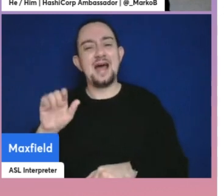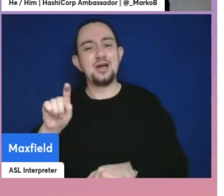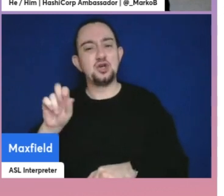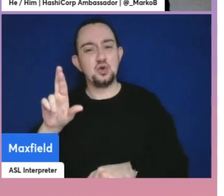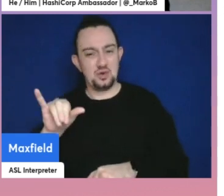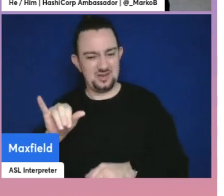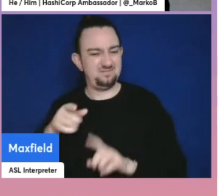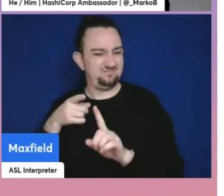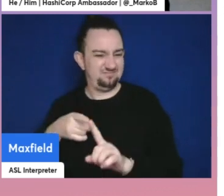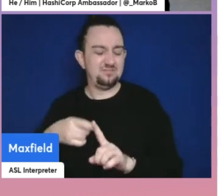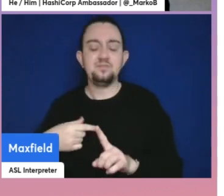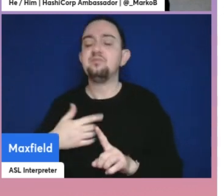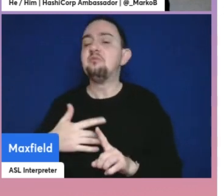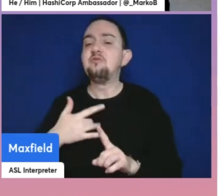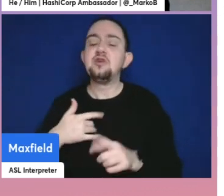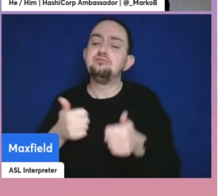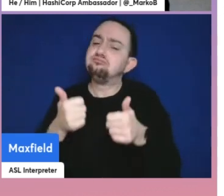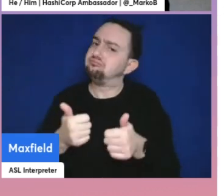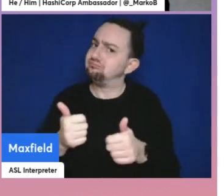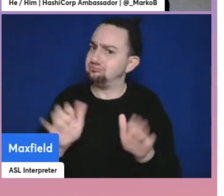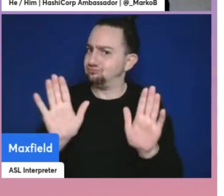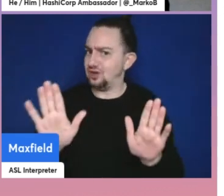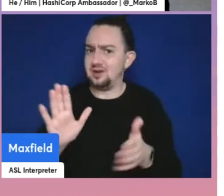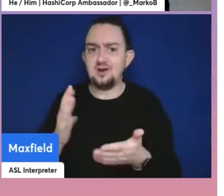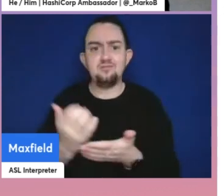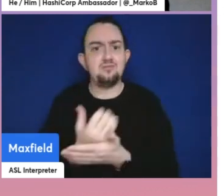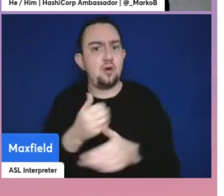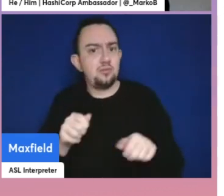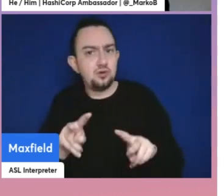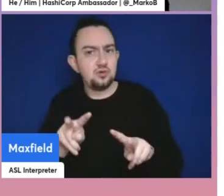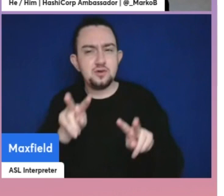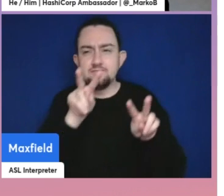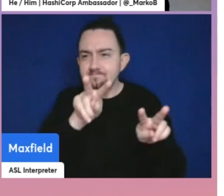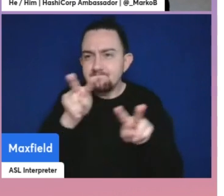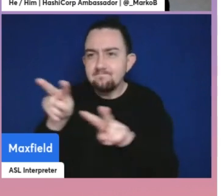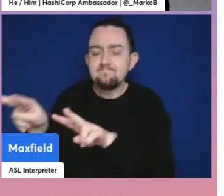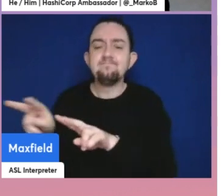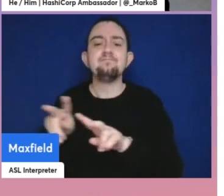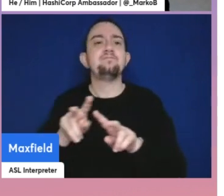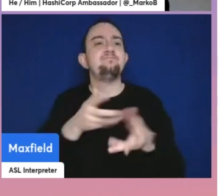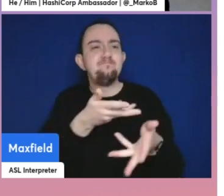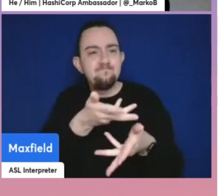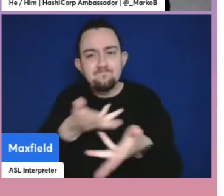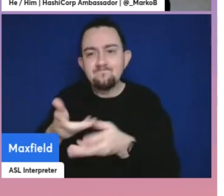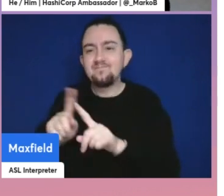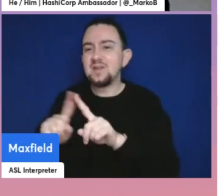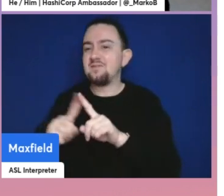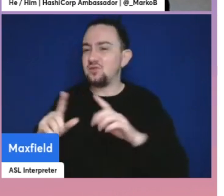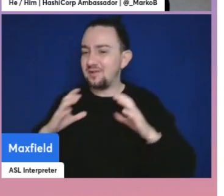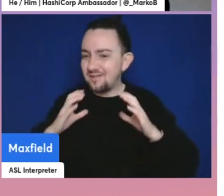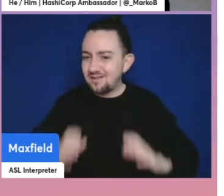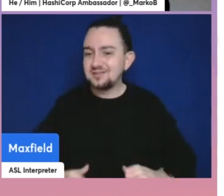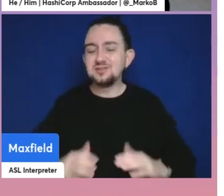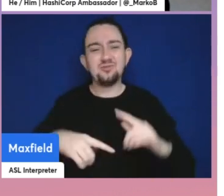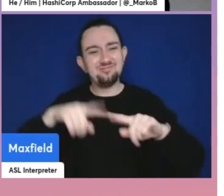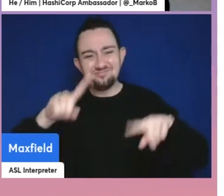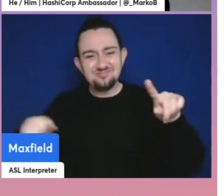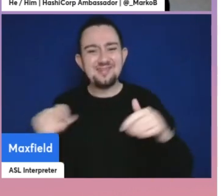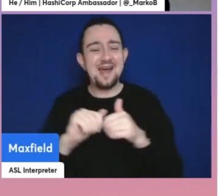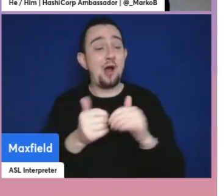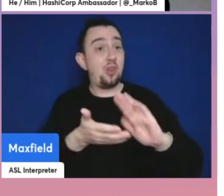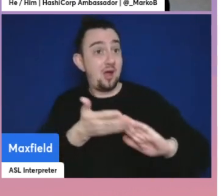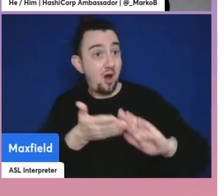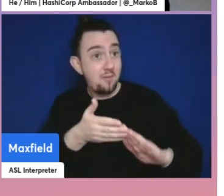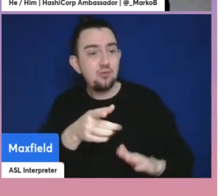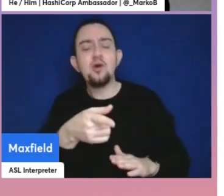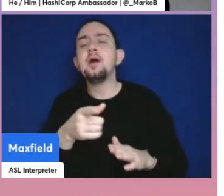had a good opportunity to kind of see different kind of customers, how they operate, and kind of see different patterns emerge